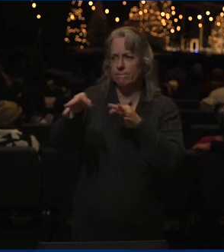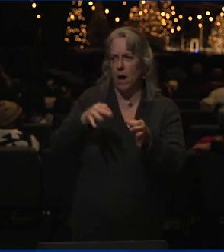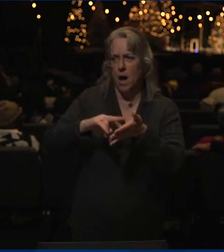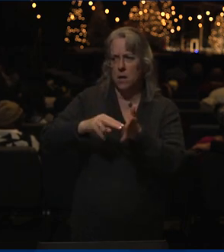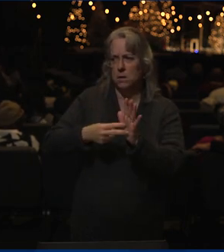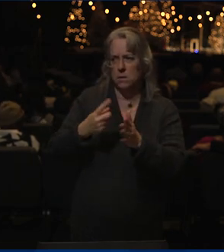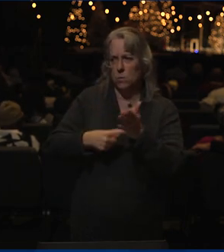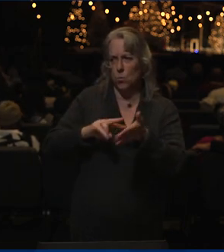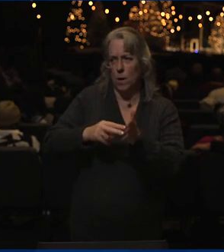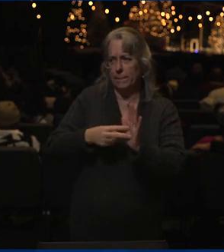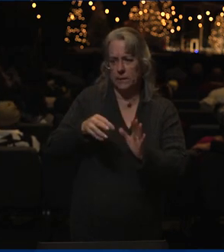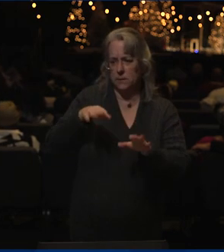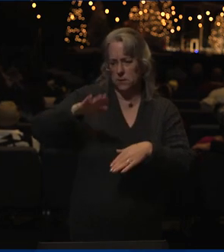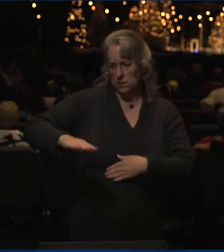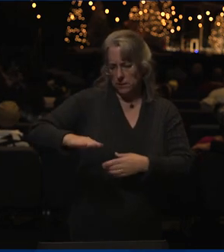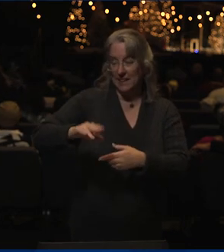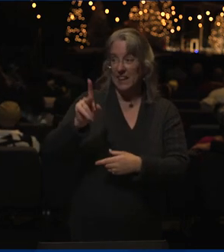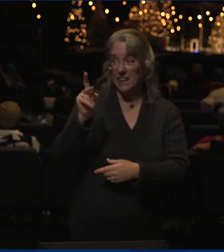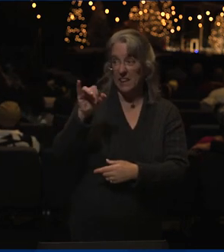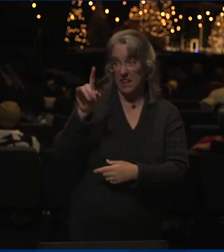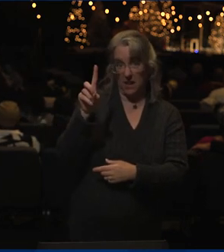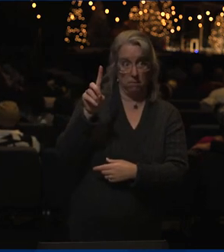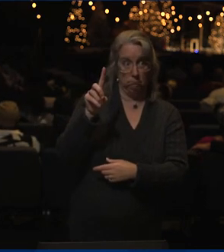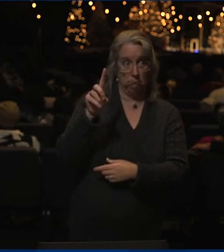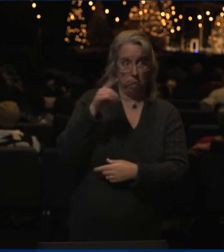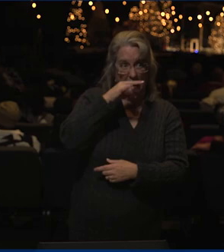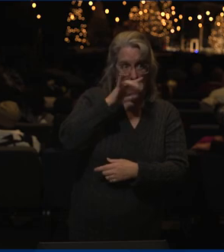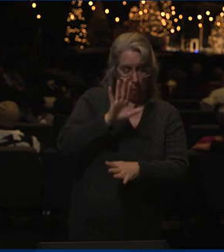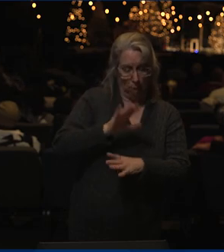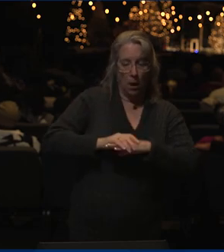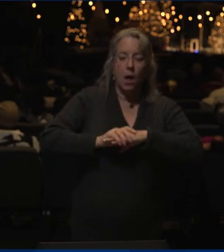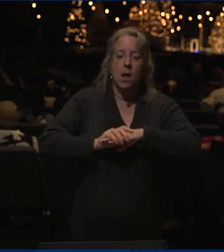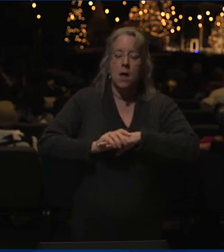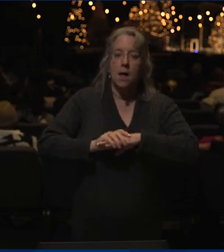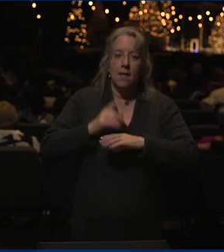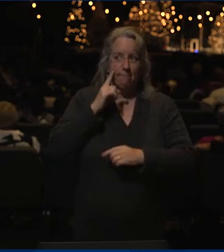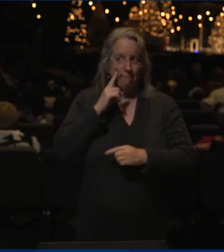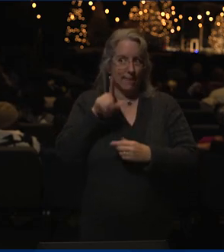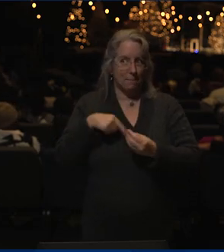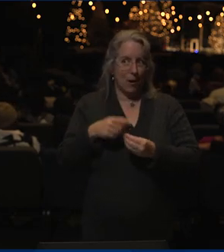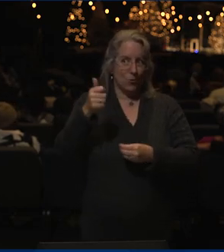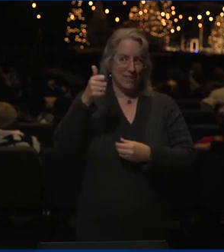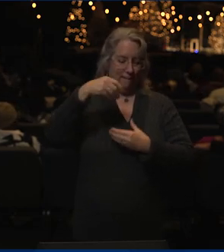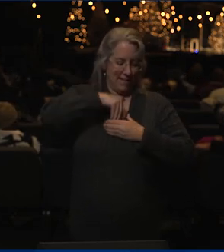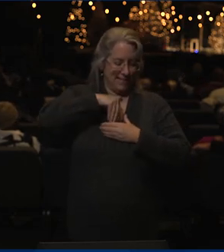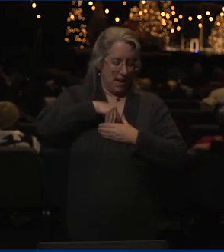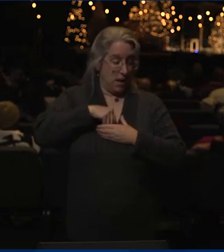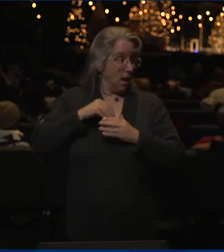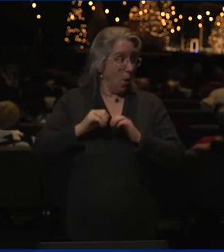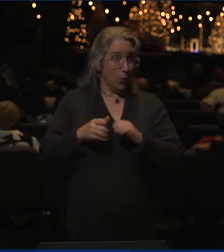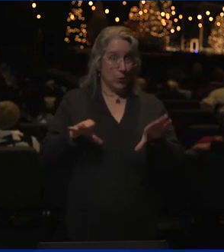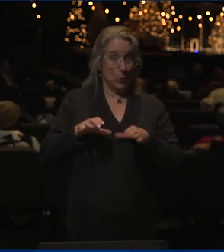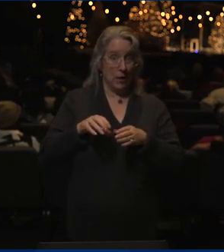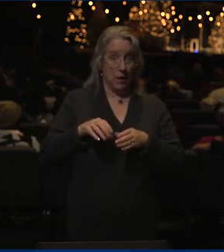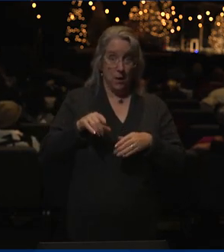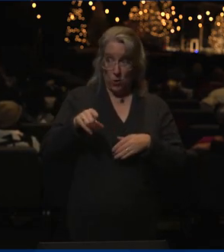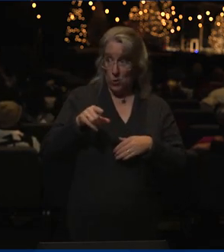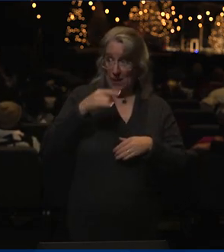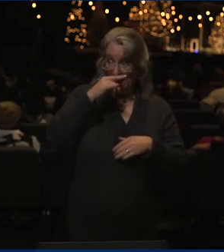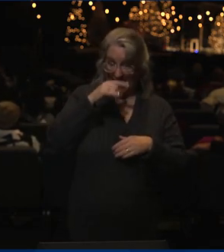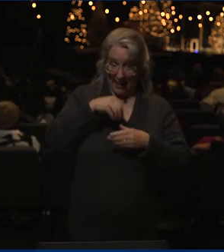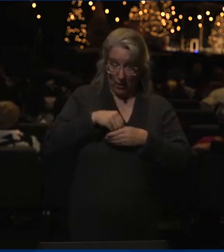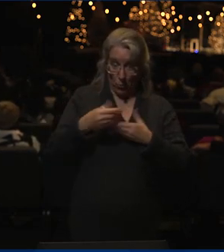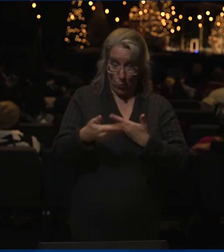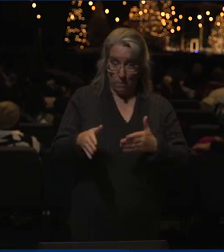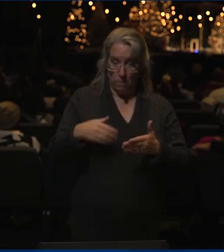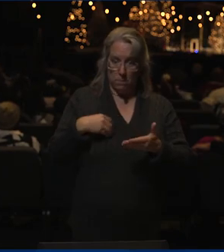in the room, so think for a moment about your sort of interior space. How are we doing today, guys? If you're a kid in the room, I want you to hop to